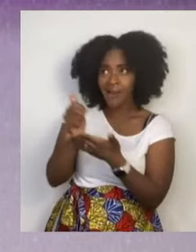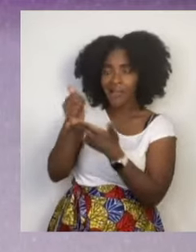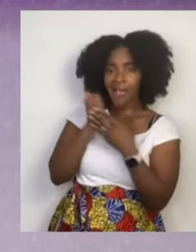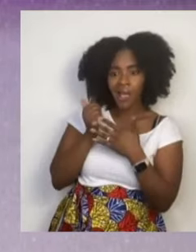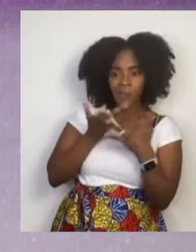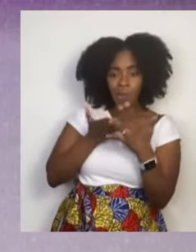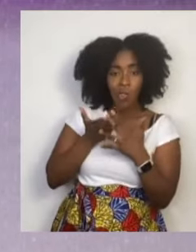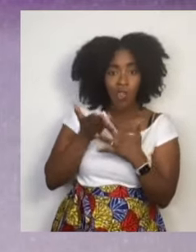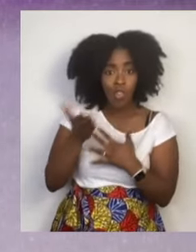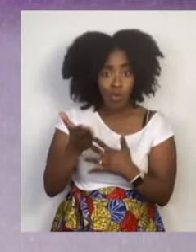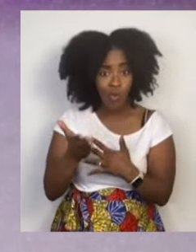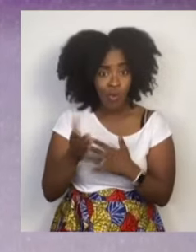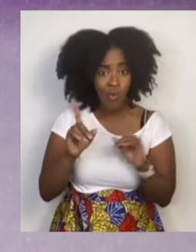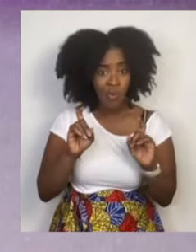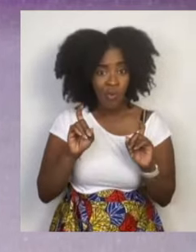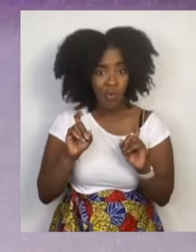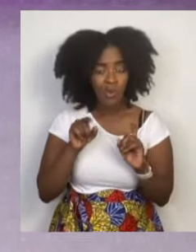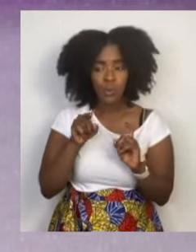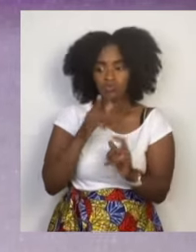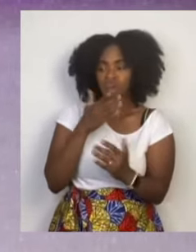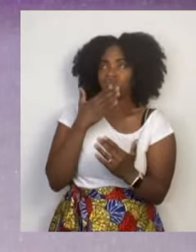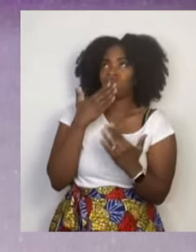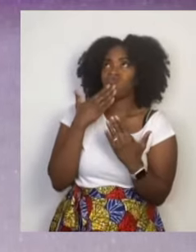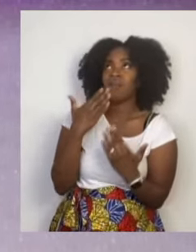been grateful that you have